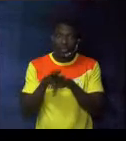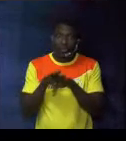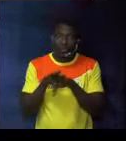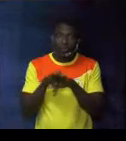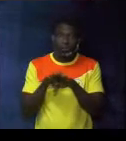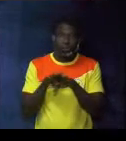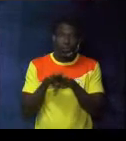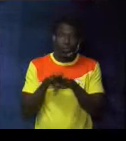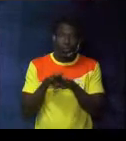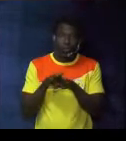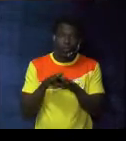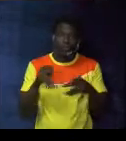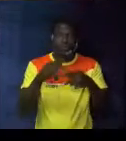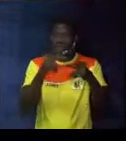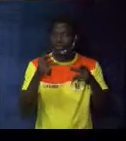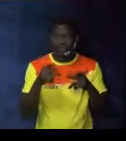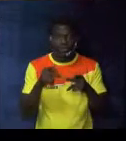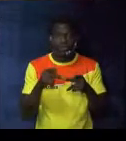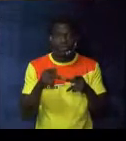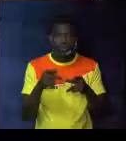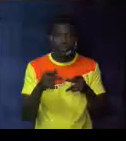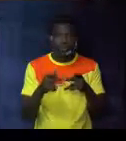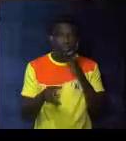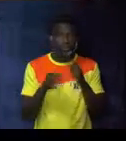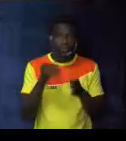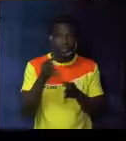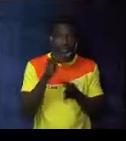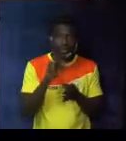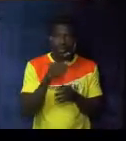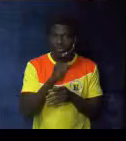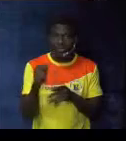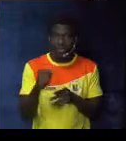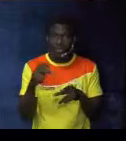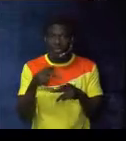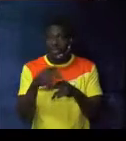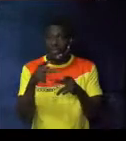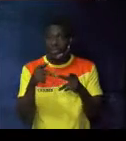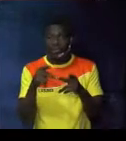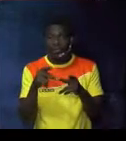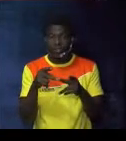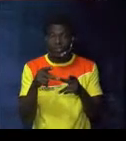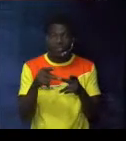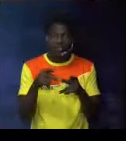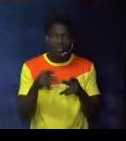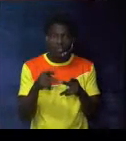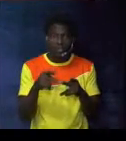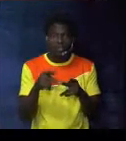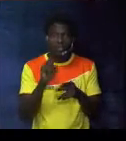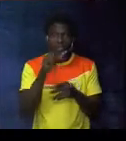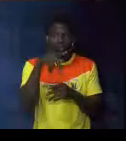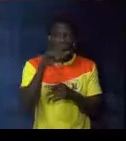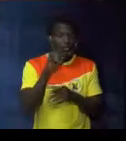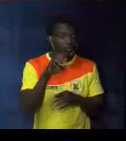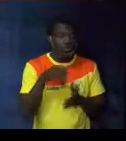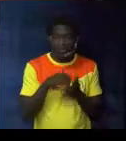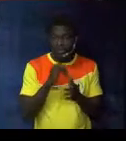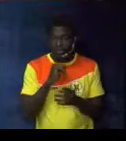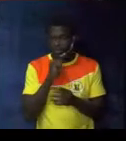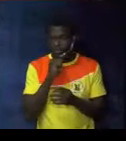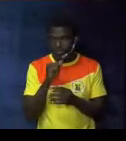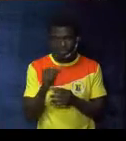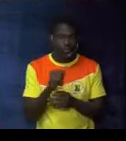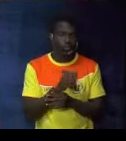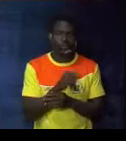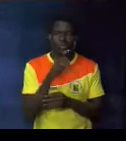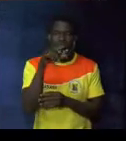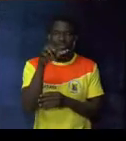There must be no space in between the lines. If there is a space, it's no longer a circumference. You know, it's just like you leave your gate open.